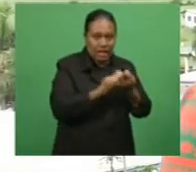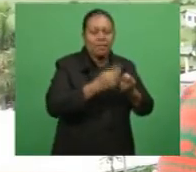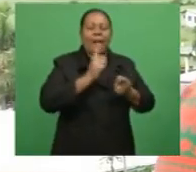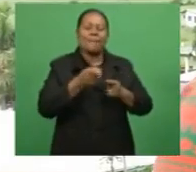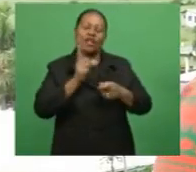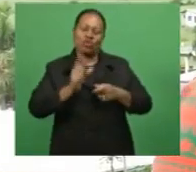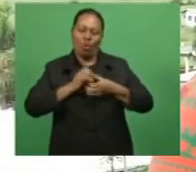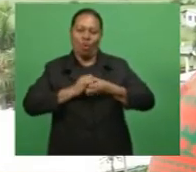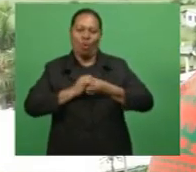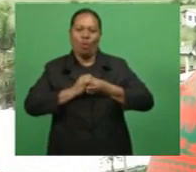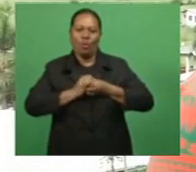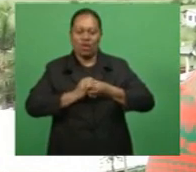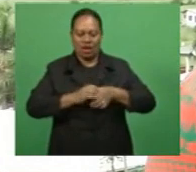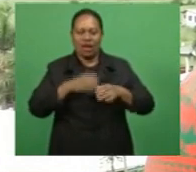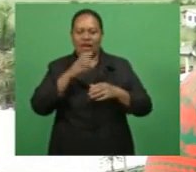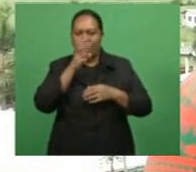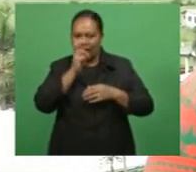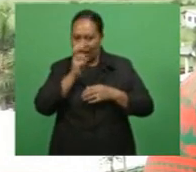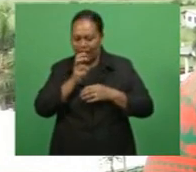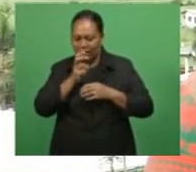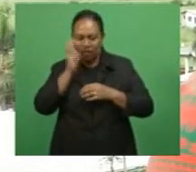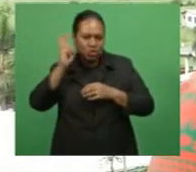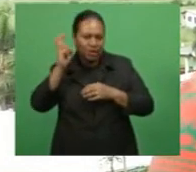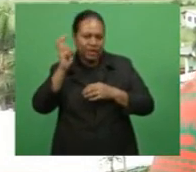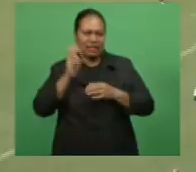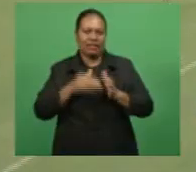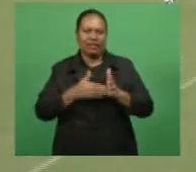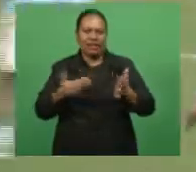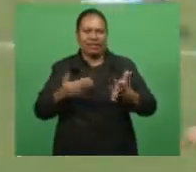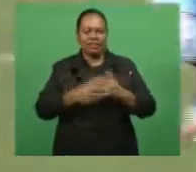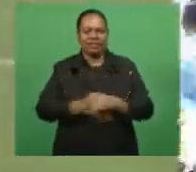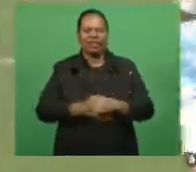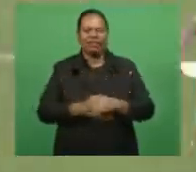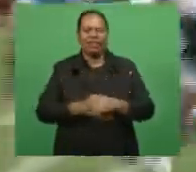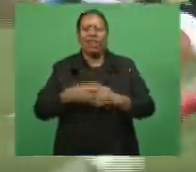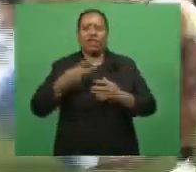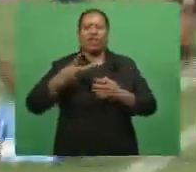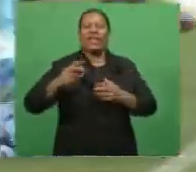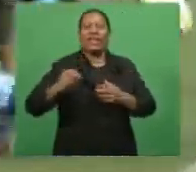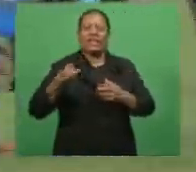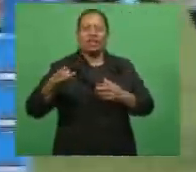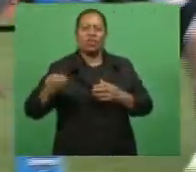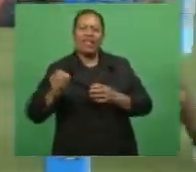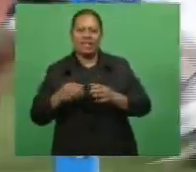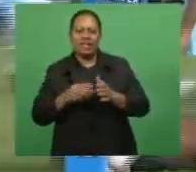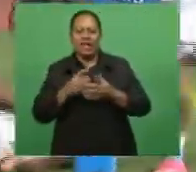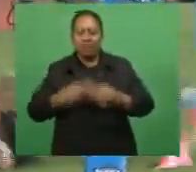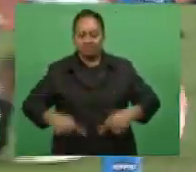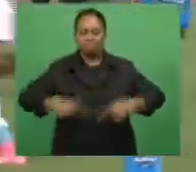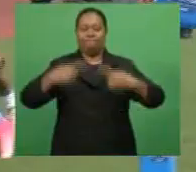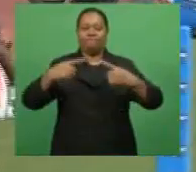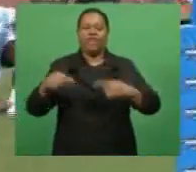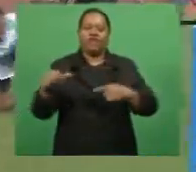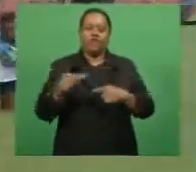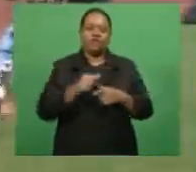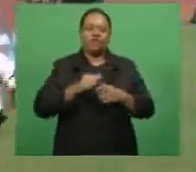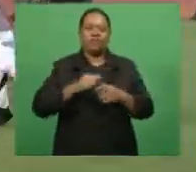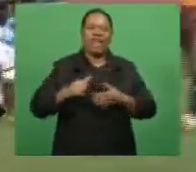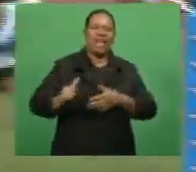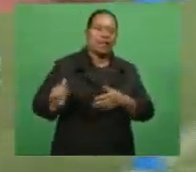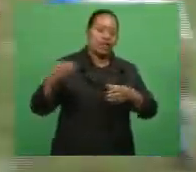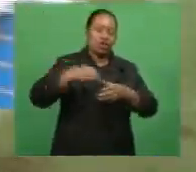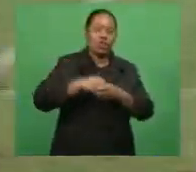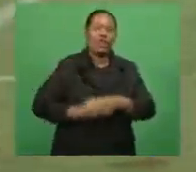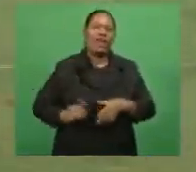own individuality during this lockdown. The 2020 Skipper Cup competition will feature Yasawa and